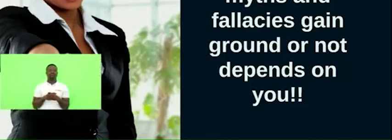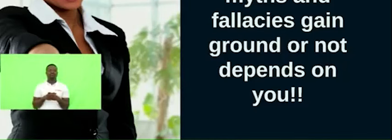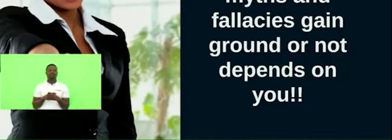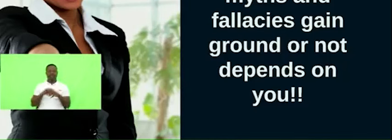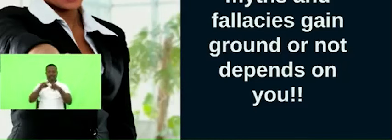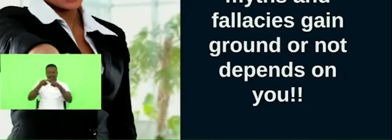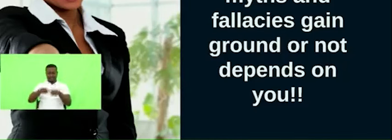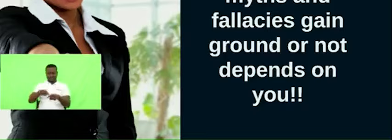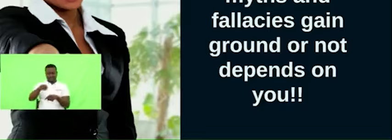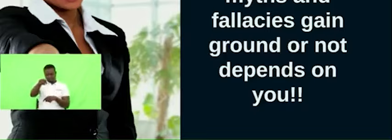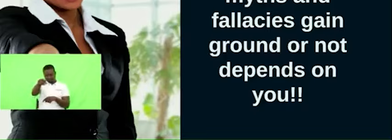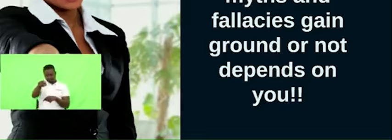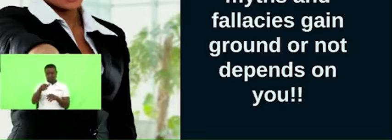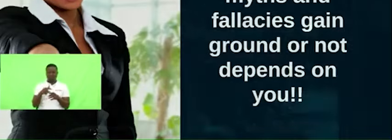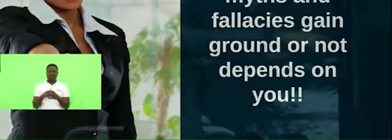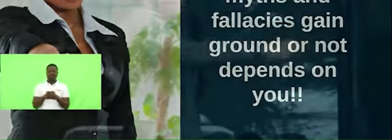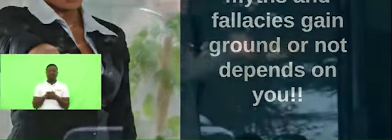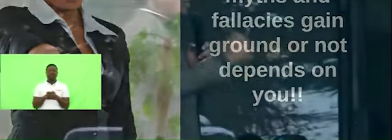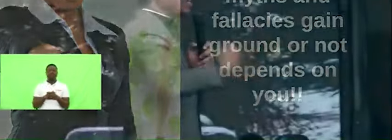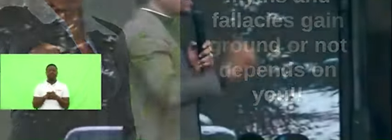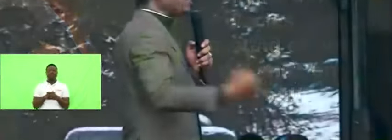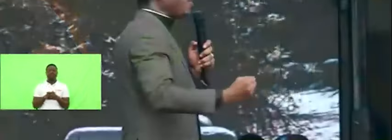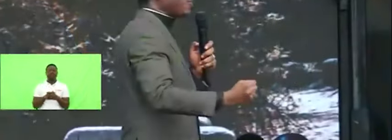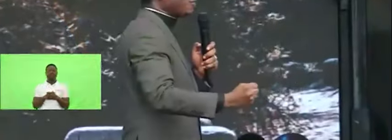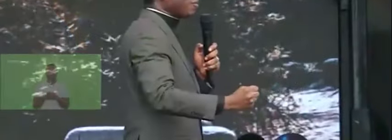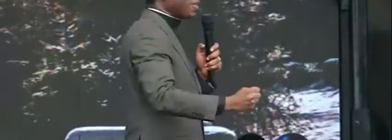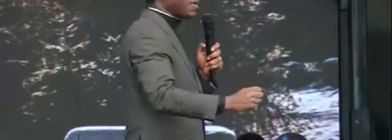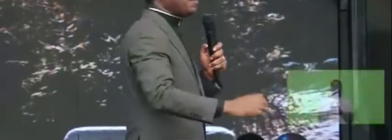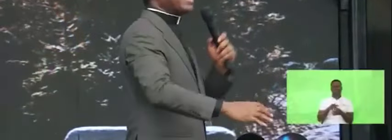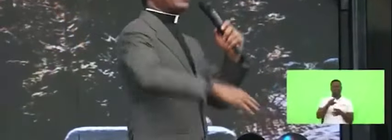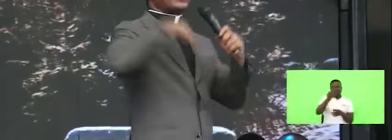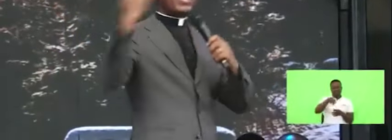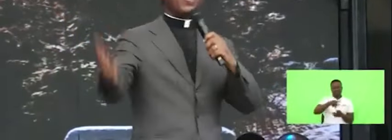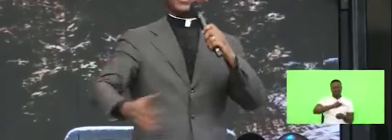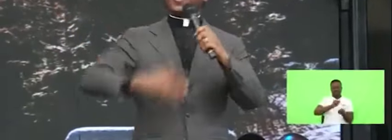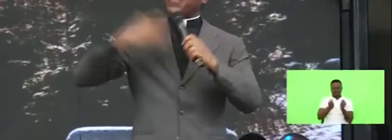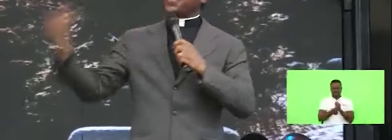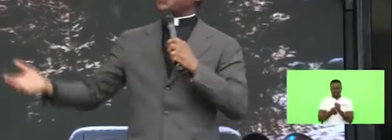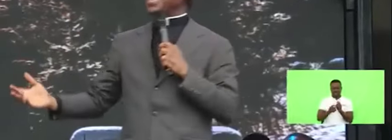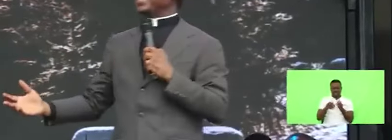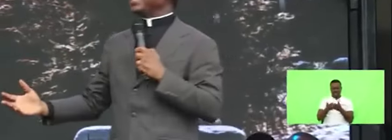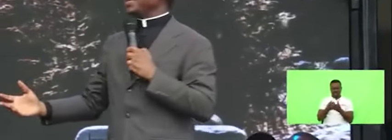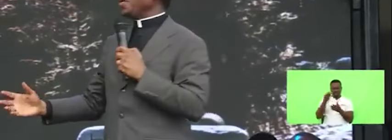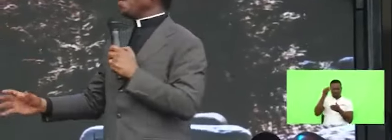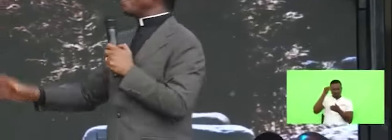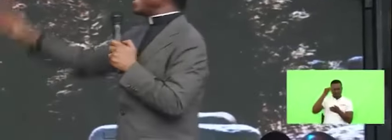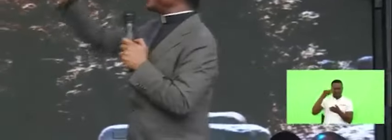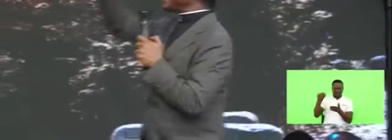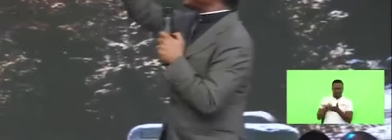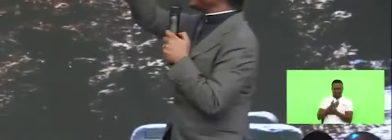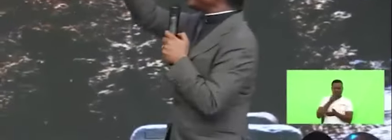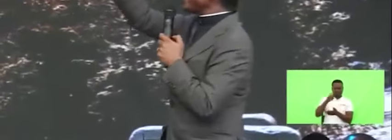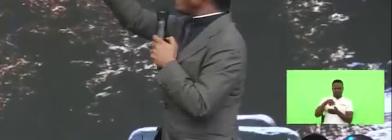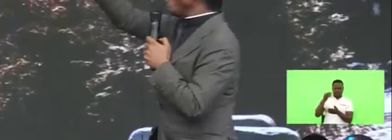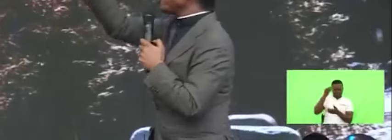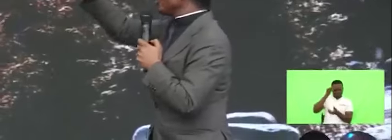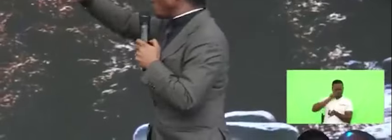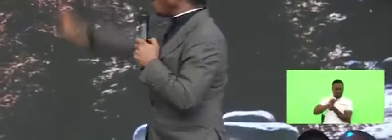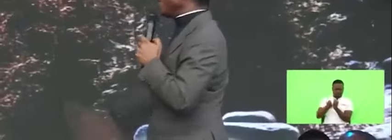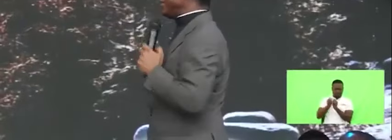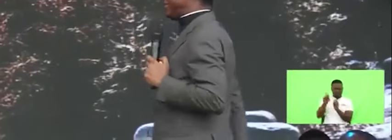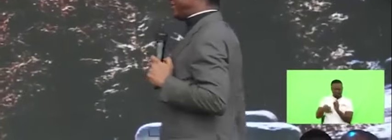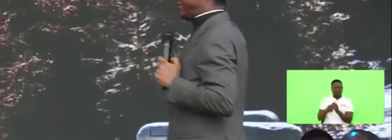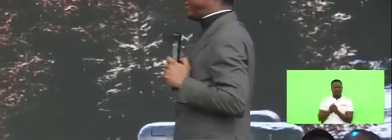Depends on you. Be transformed by the renewing of your mind. Pay attention to the